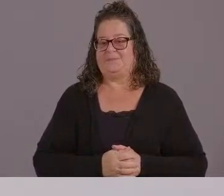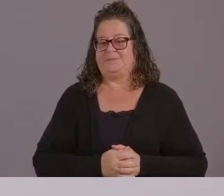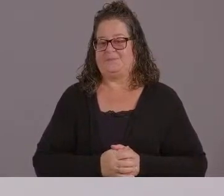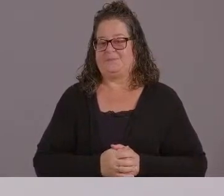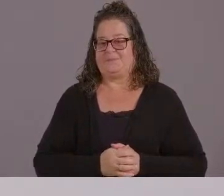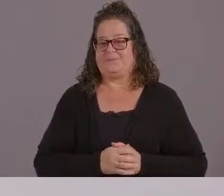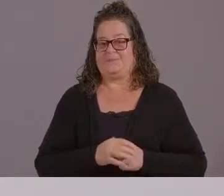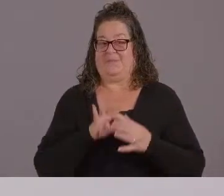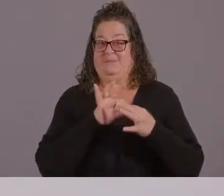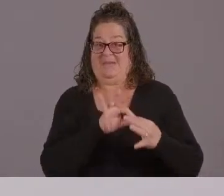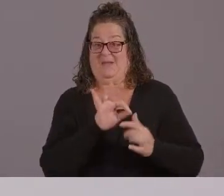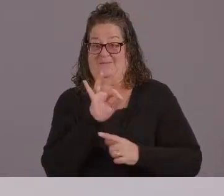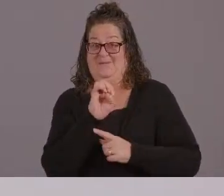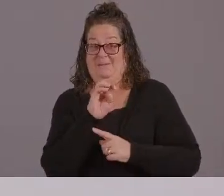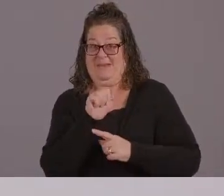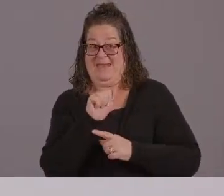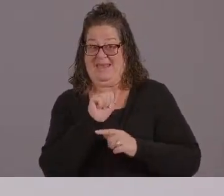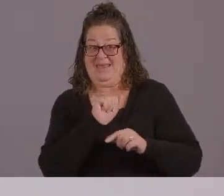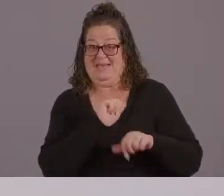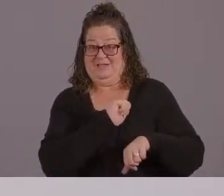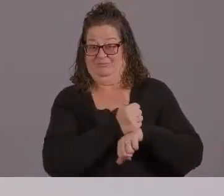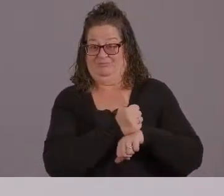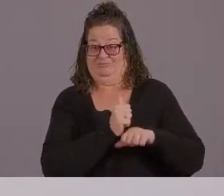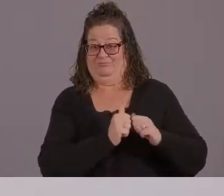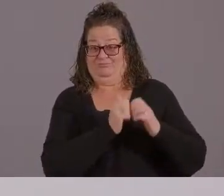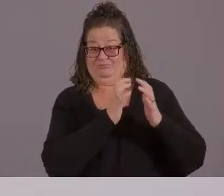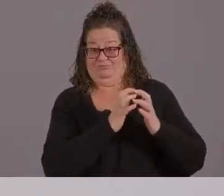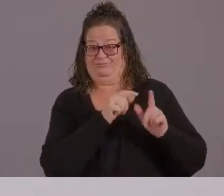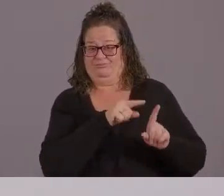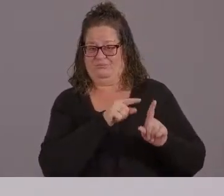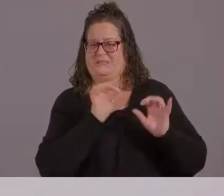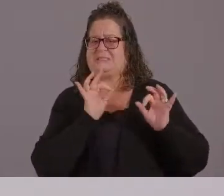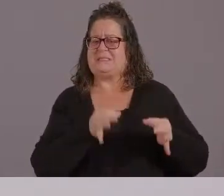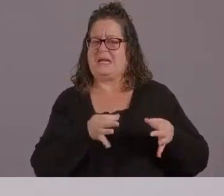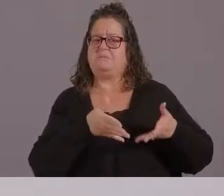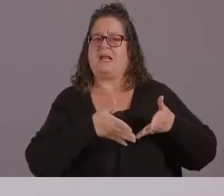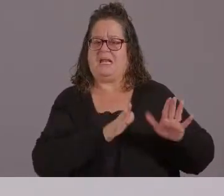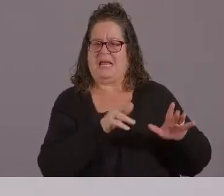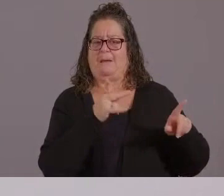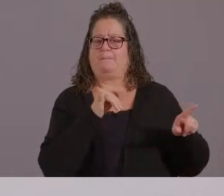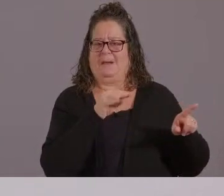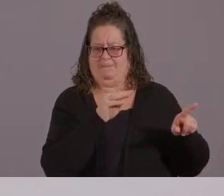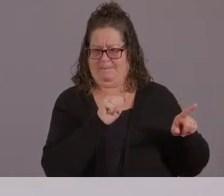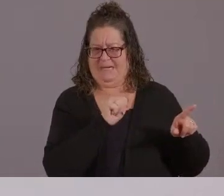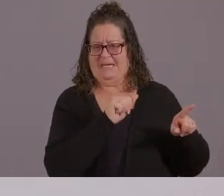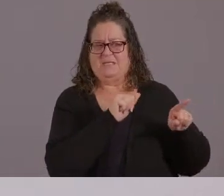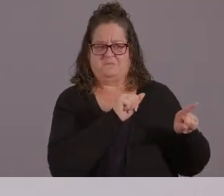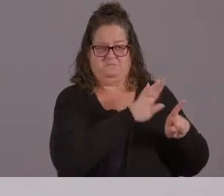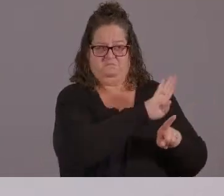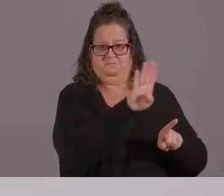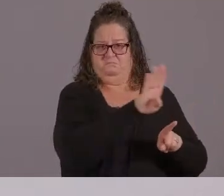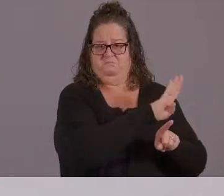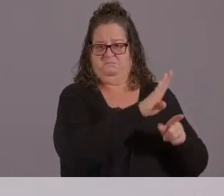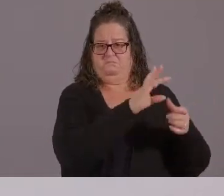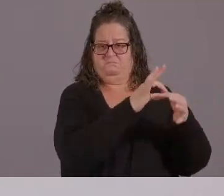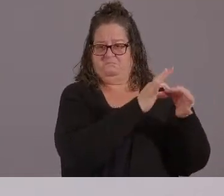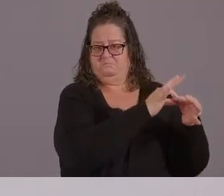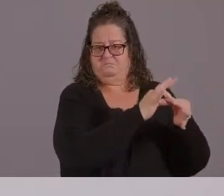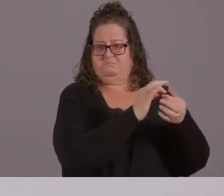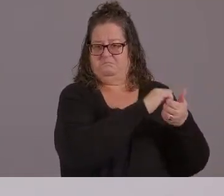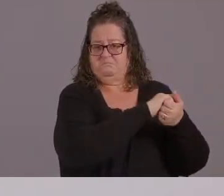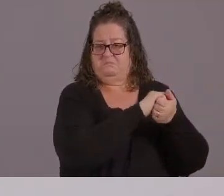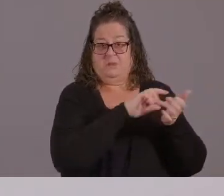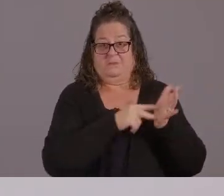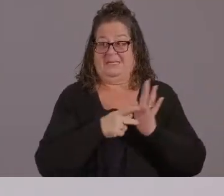this decision to allow Pima County to work independently with FEMA, does that mean the state will have no oversight of the federal pod? Will the